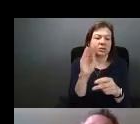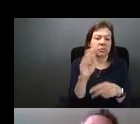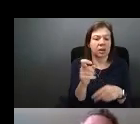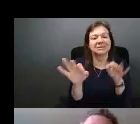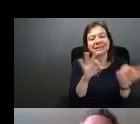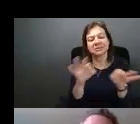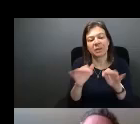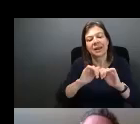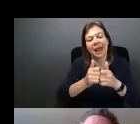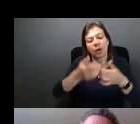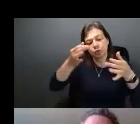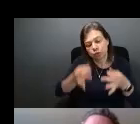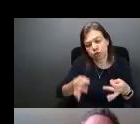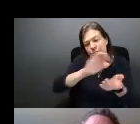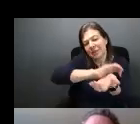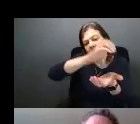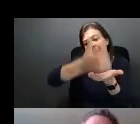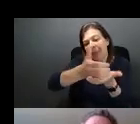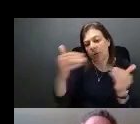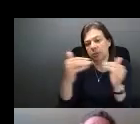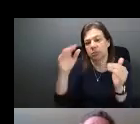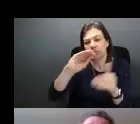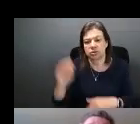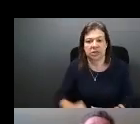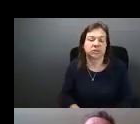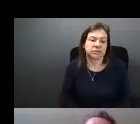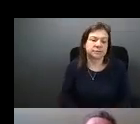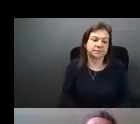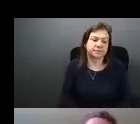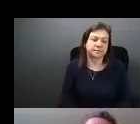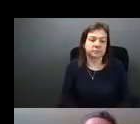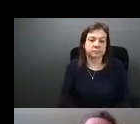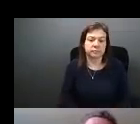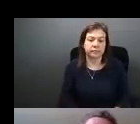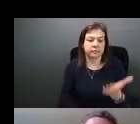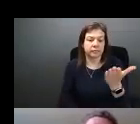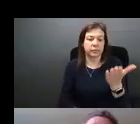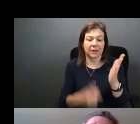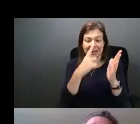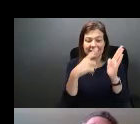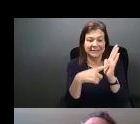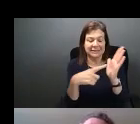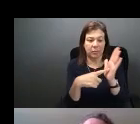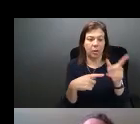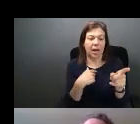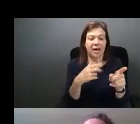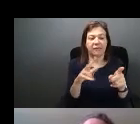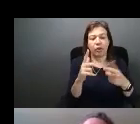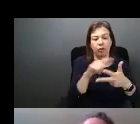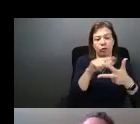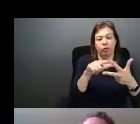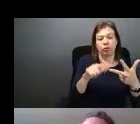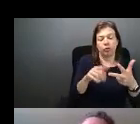you determine that percentage. In my example budget table, I have 3 ways